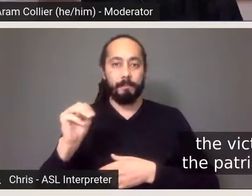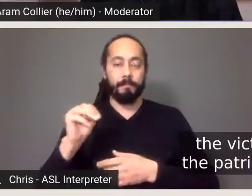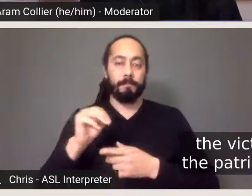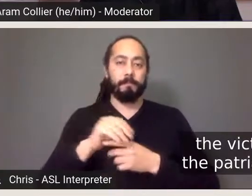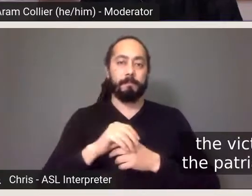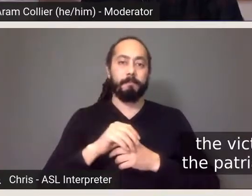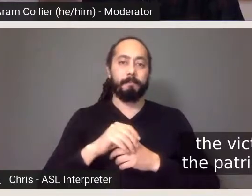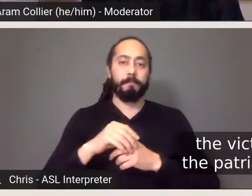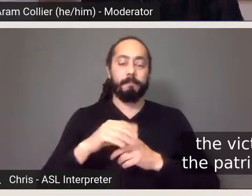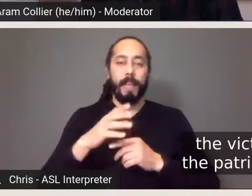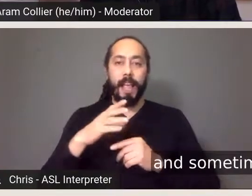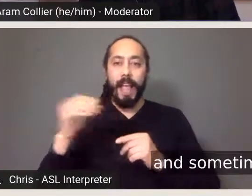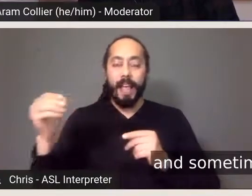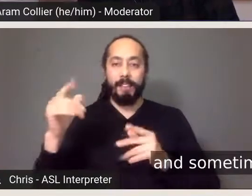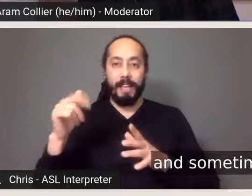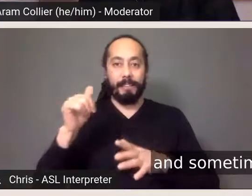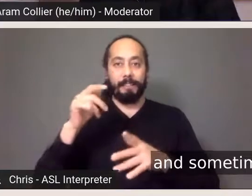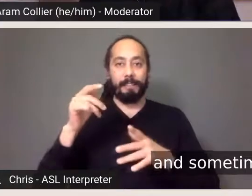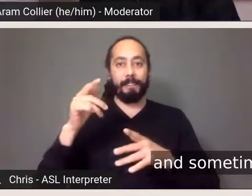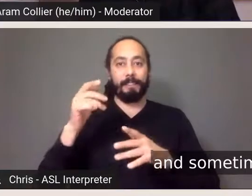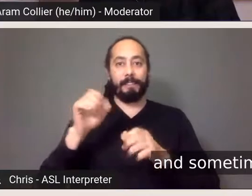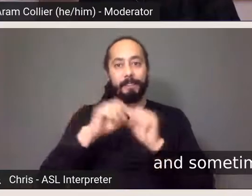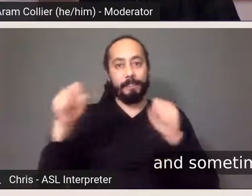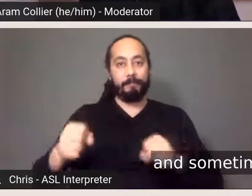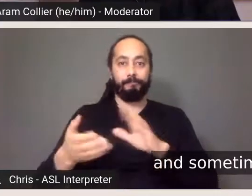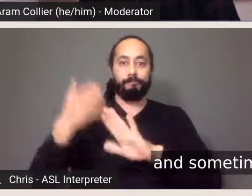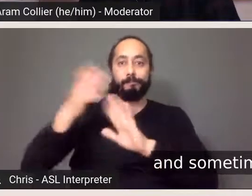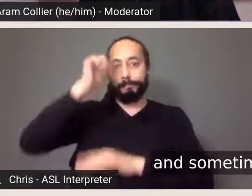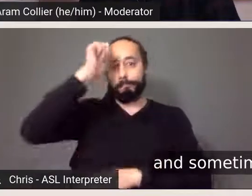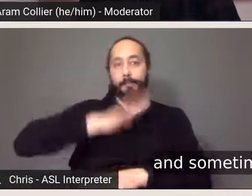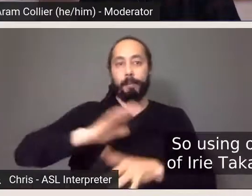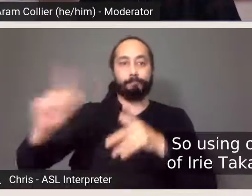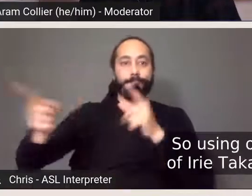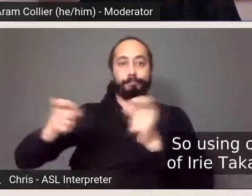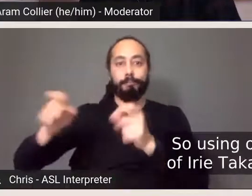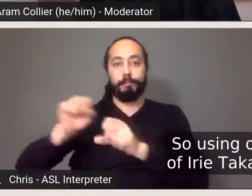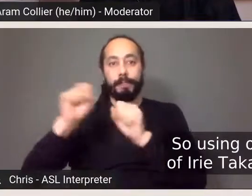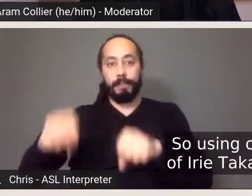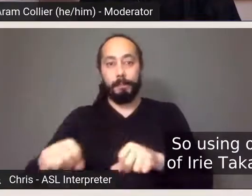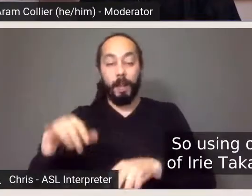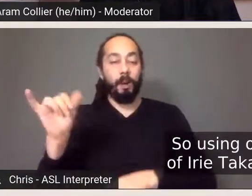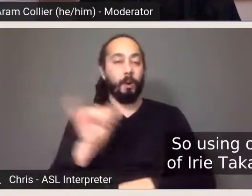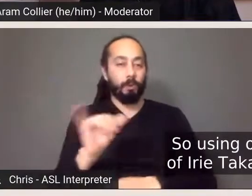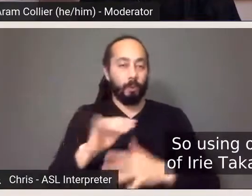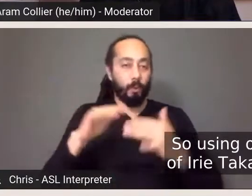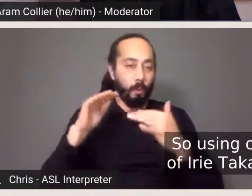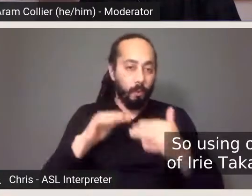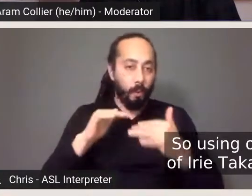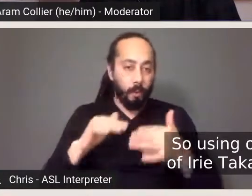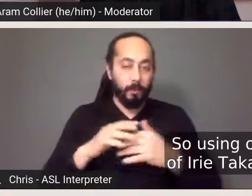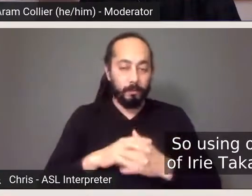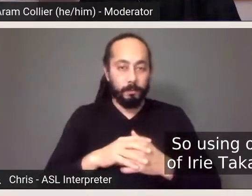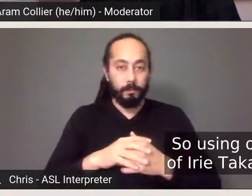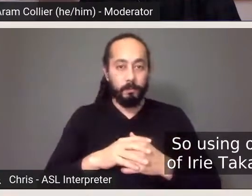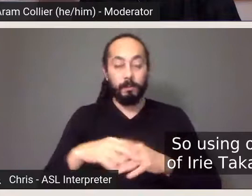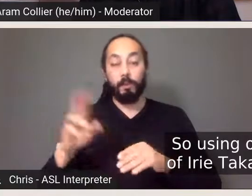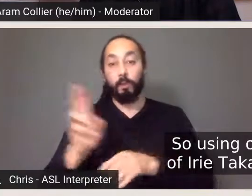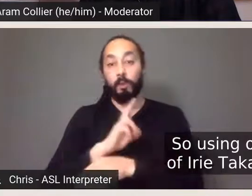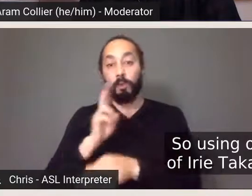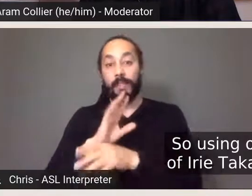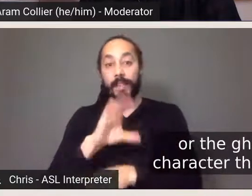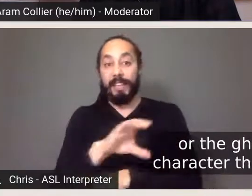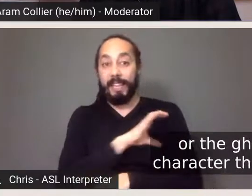patriarchal system, and sometimes the war itself. So using the character of Irie Takako or